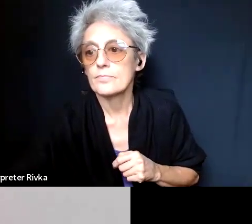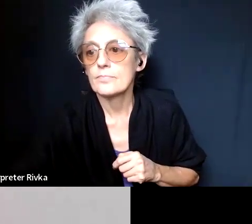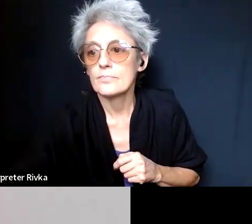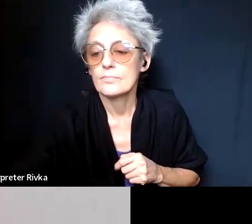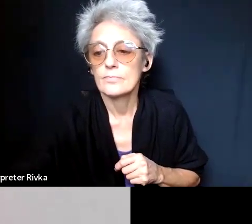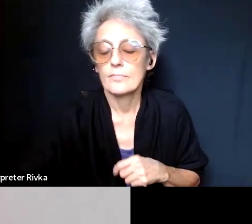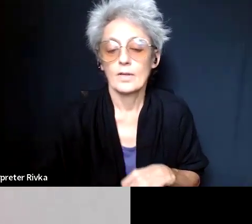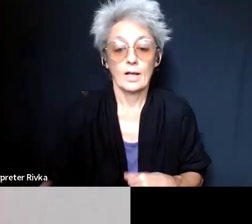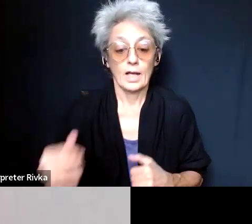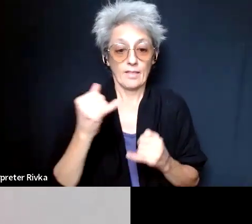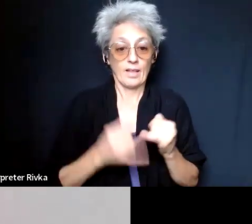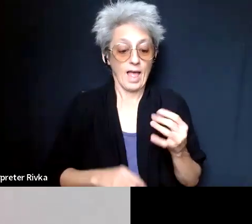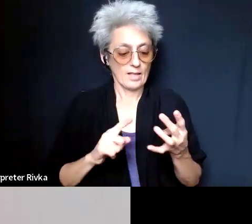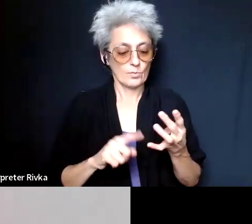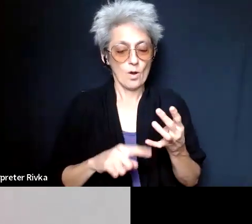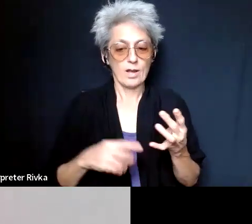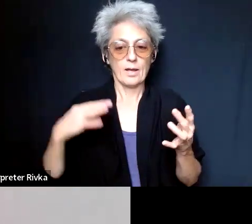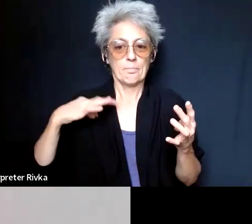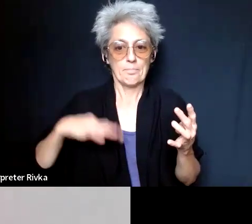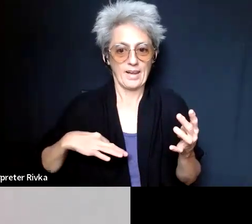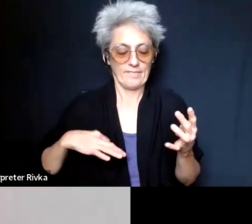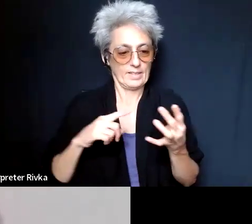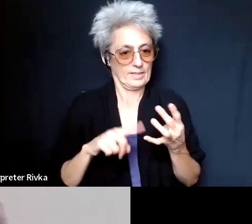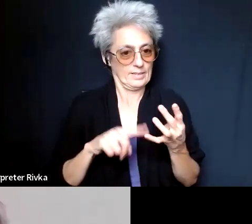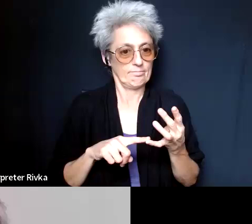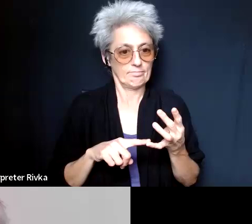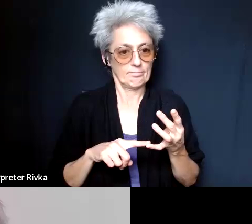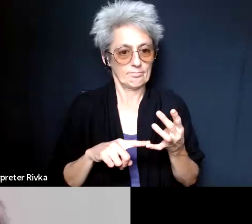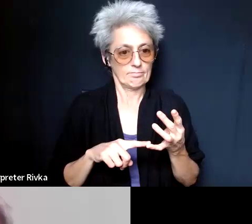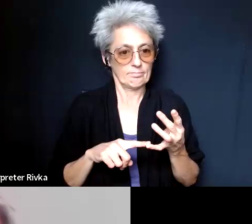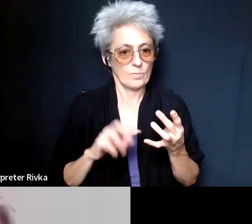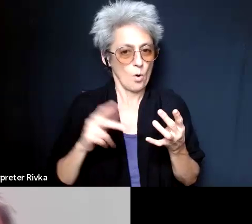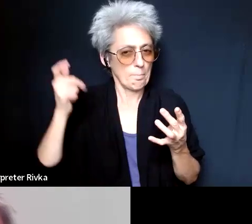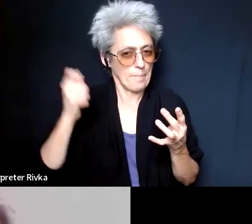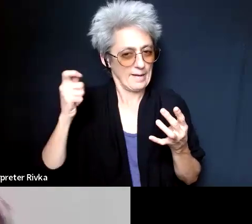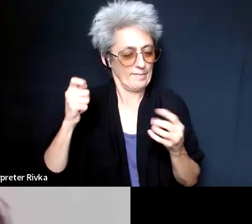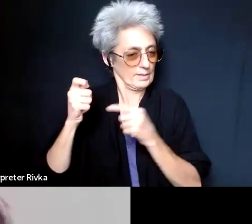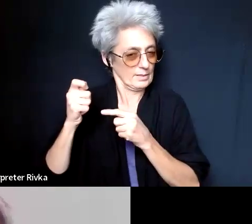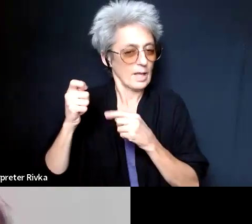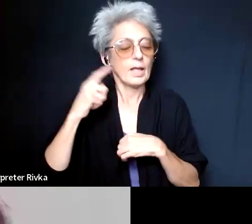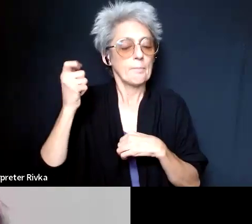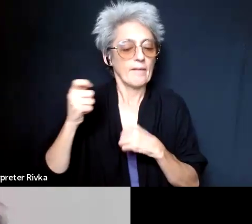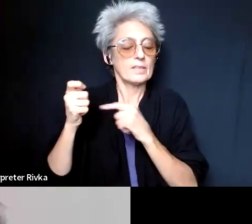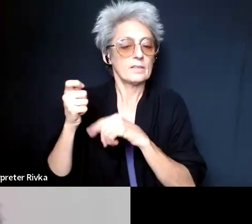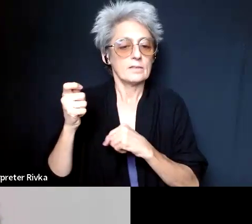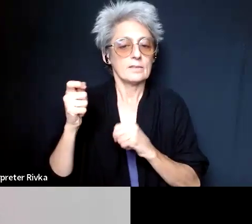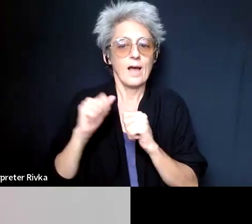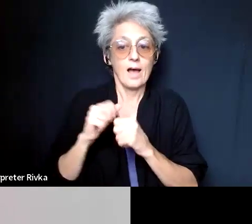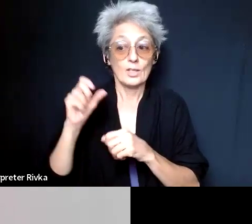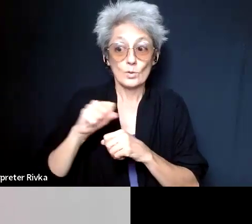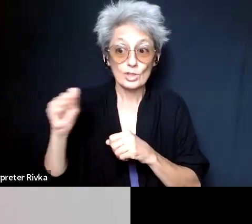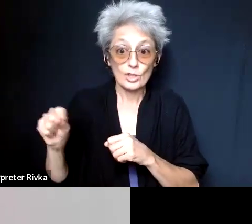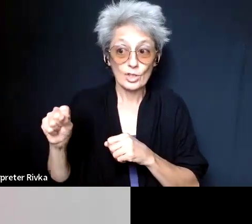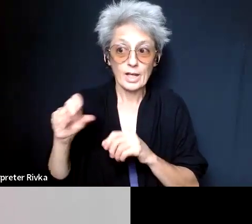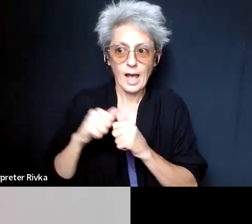was benefits. How do we deal with the impact of working on Social Security, the ability to be